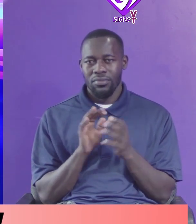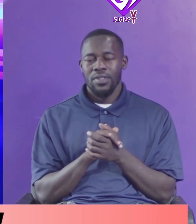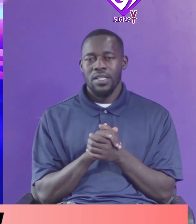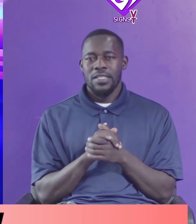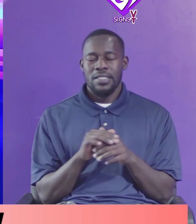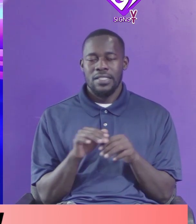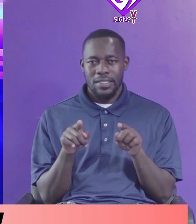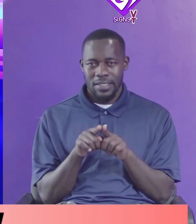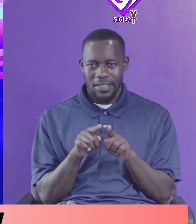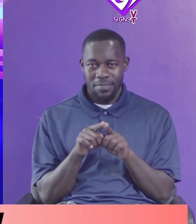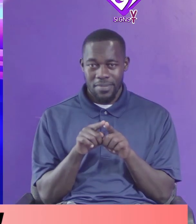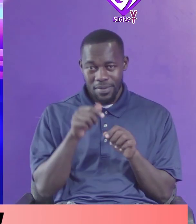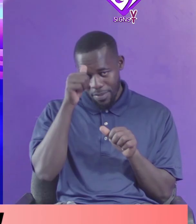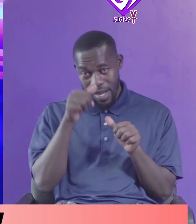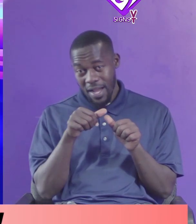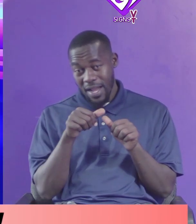forget the set pieces.